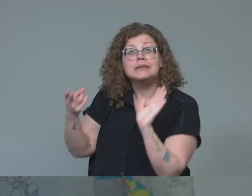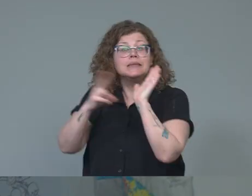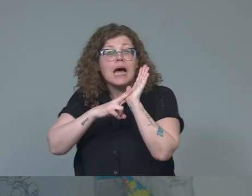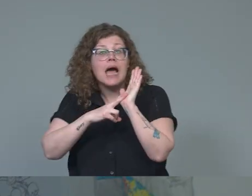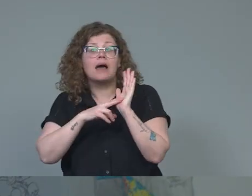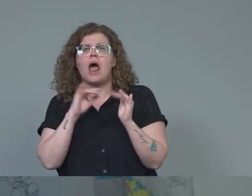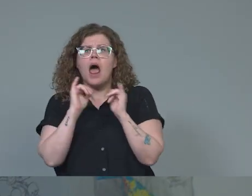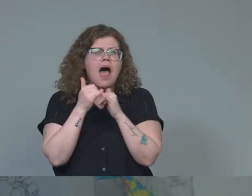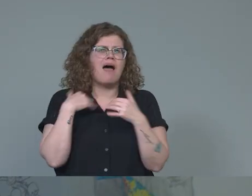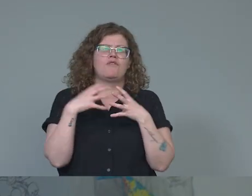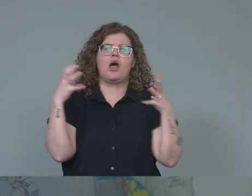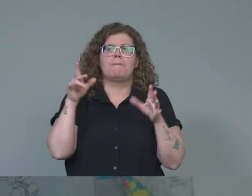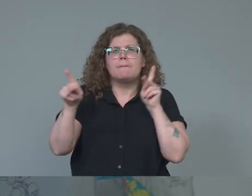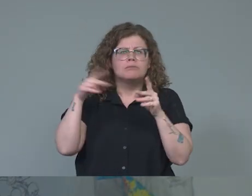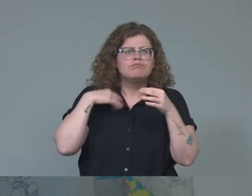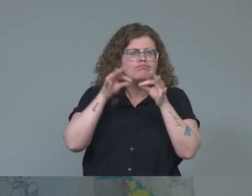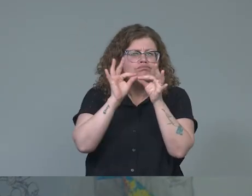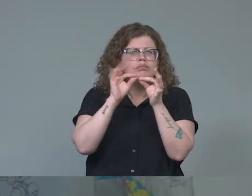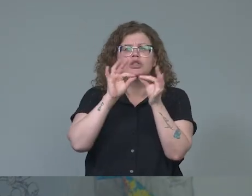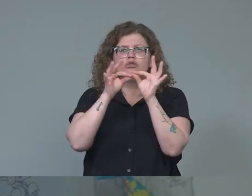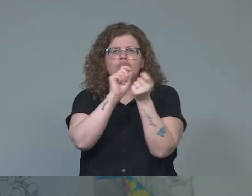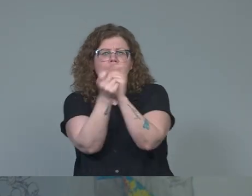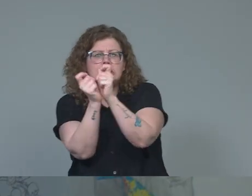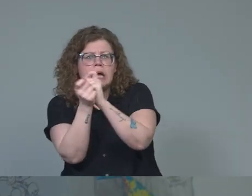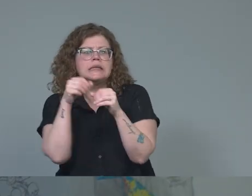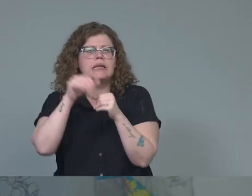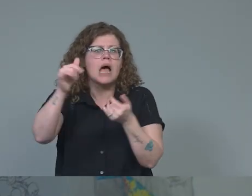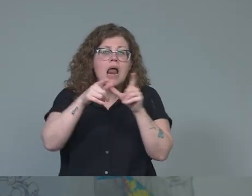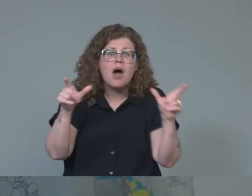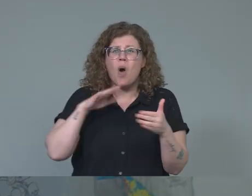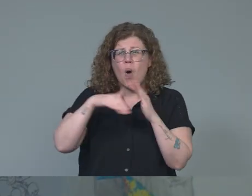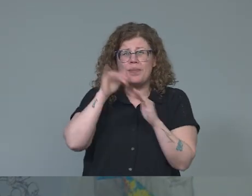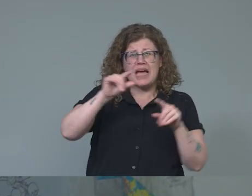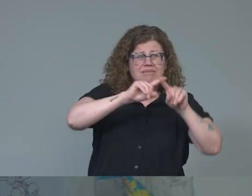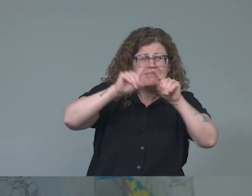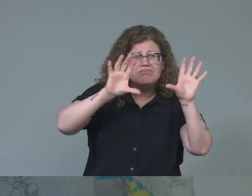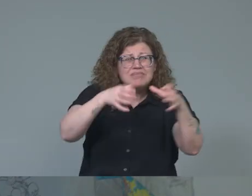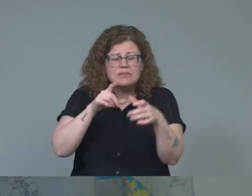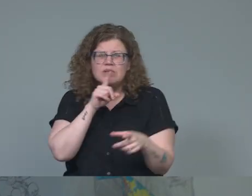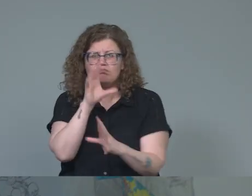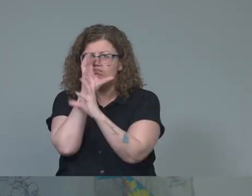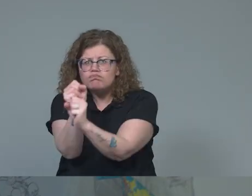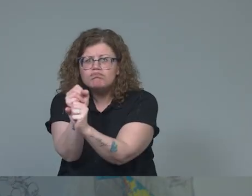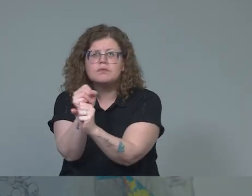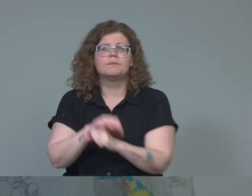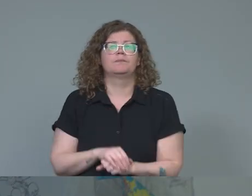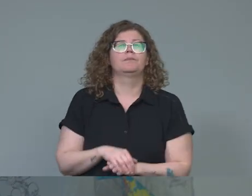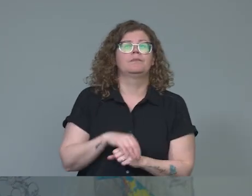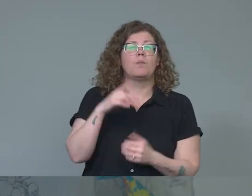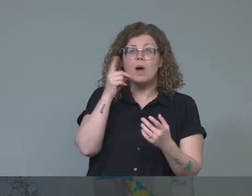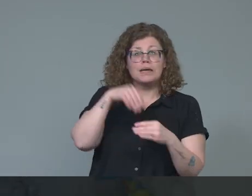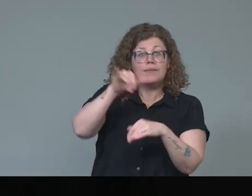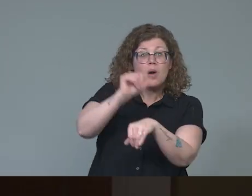translations. And so that was a whole a really interesting aspect of the work that I hadn't considered at all when I